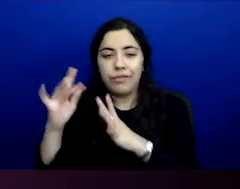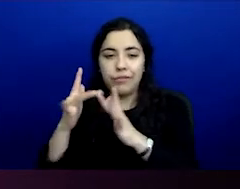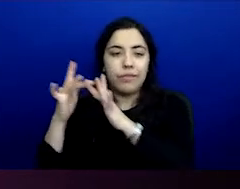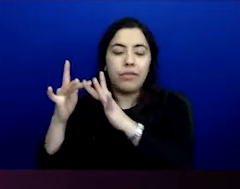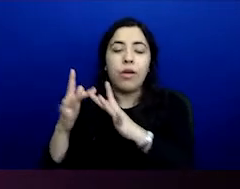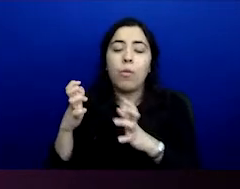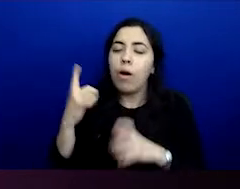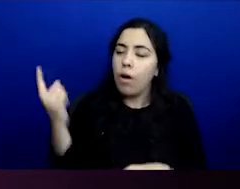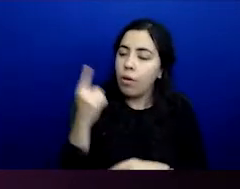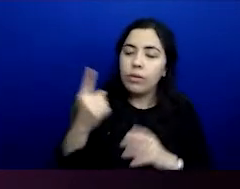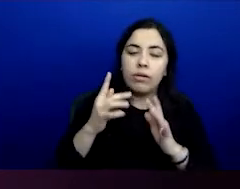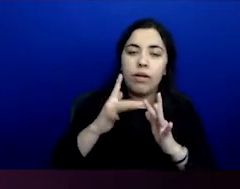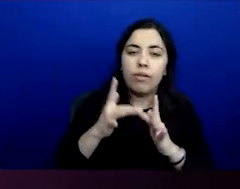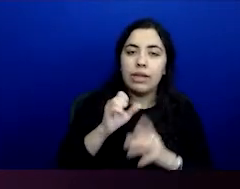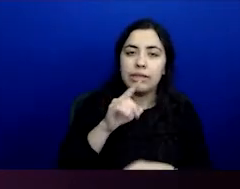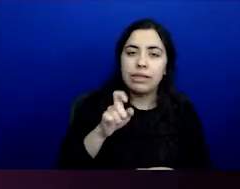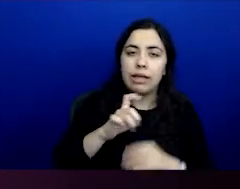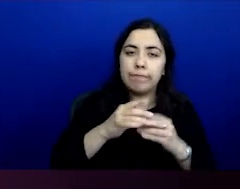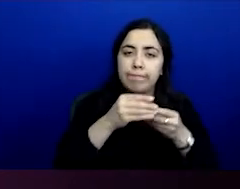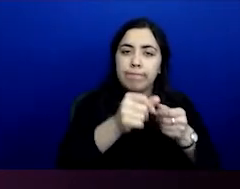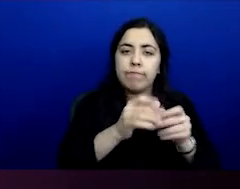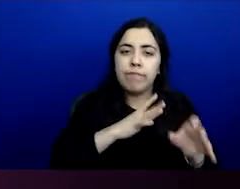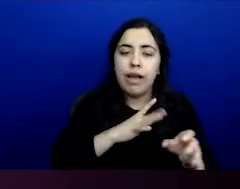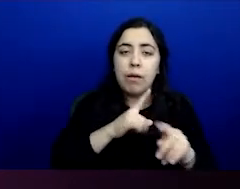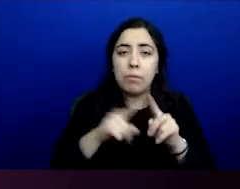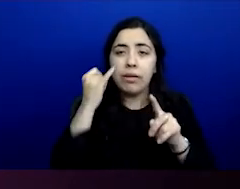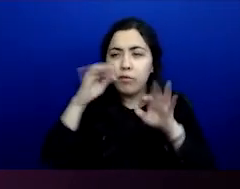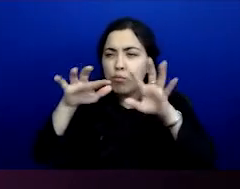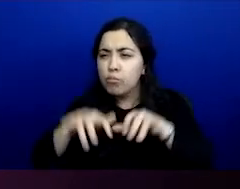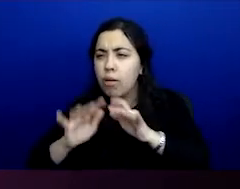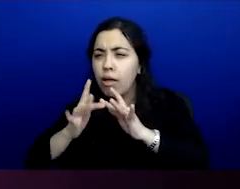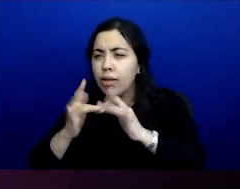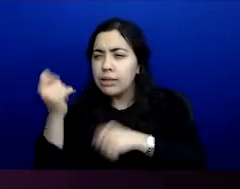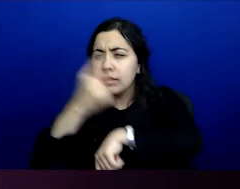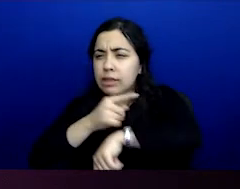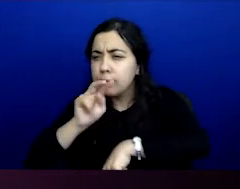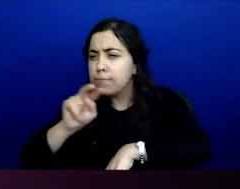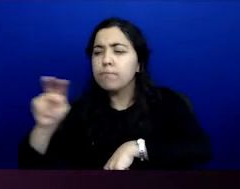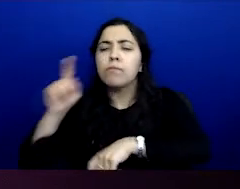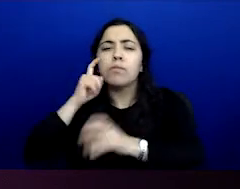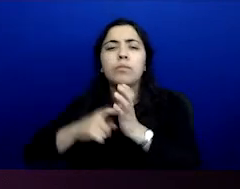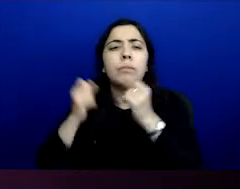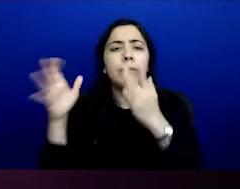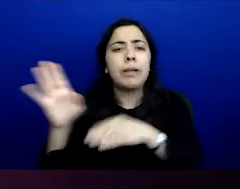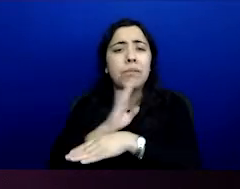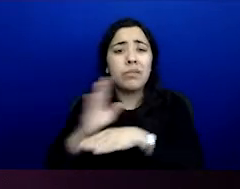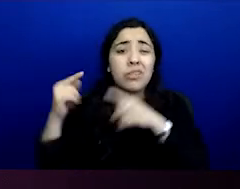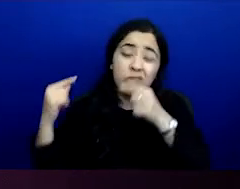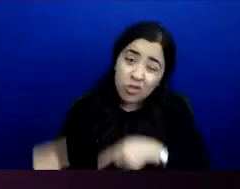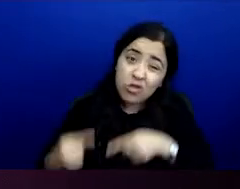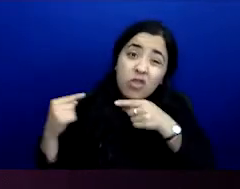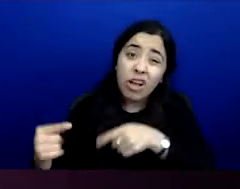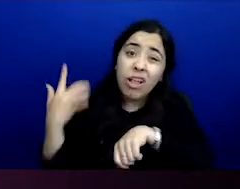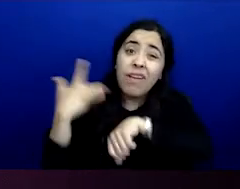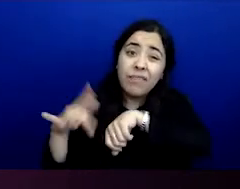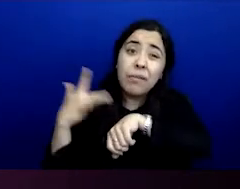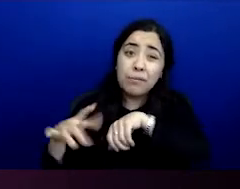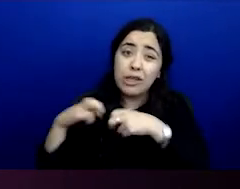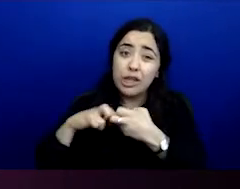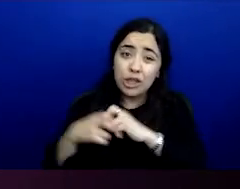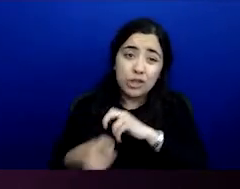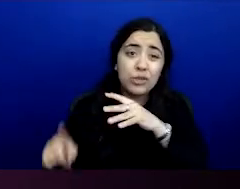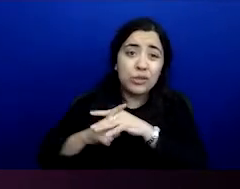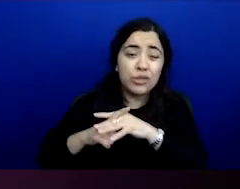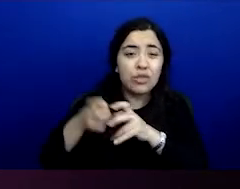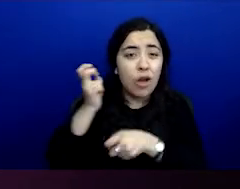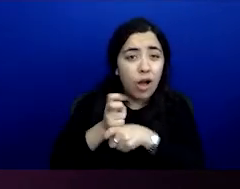but when you browse the web today, you notice that a lot of businesses struggle from availability issues. It's